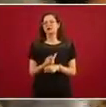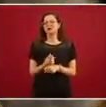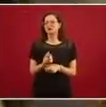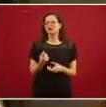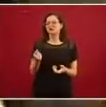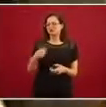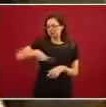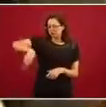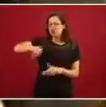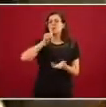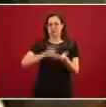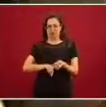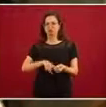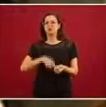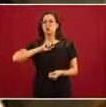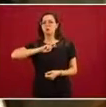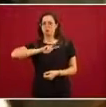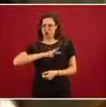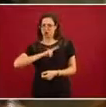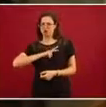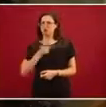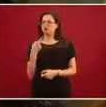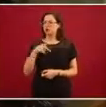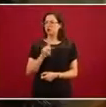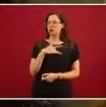What happens with these cases?